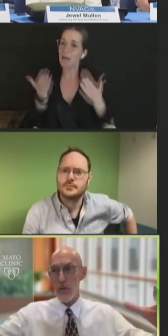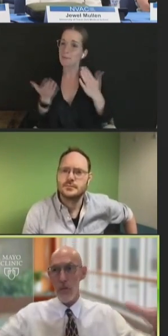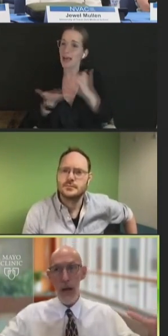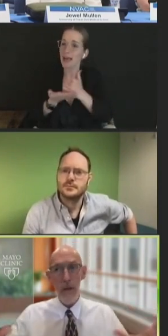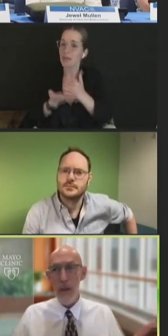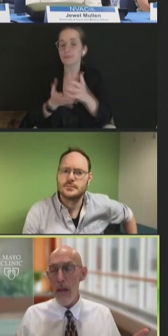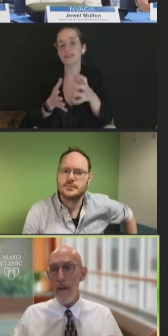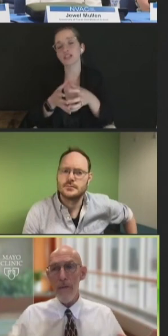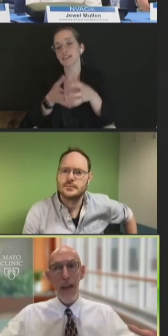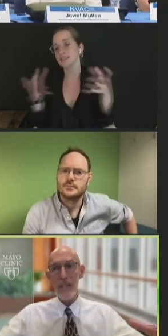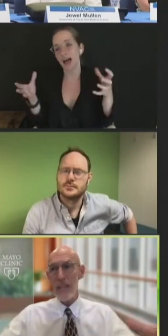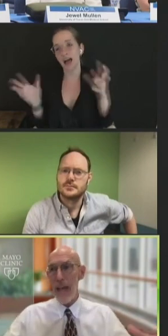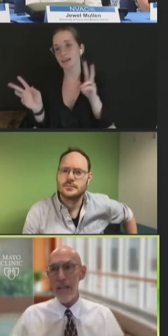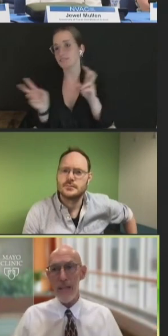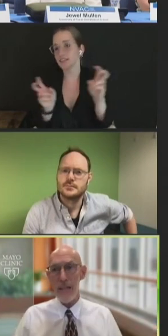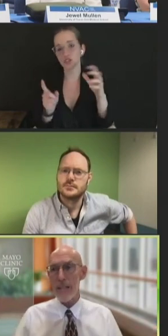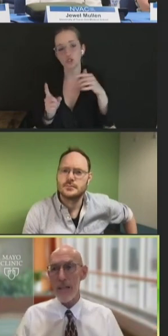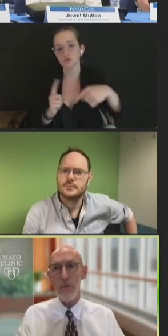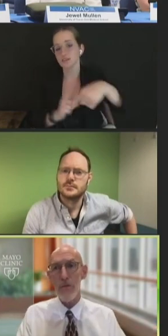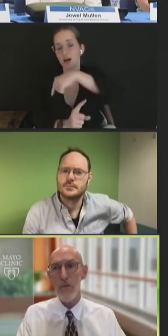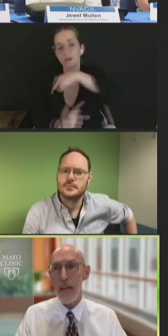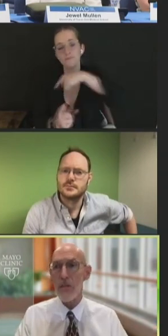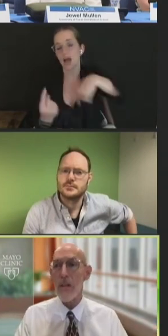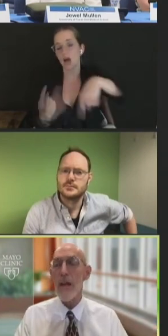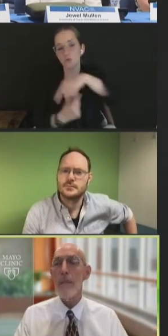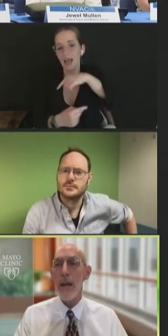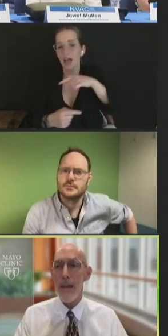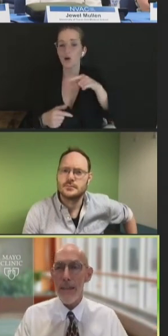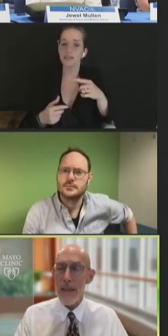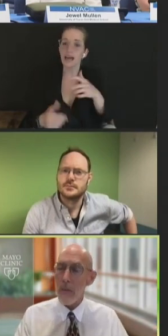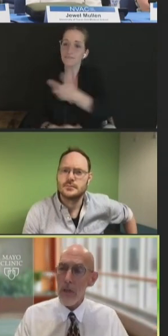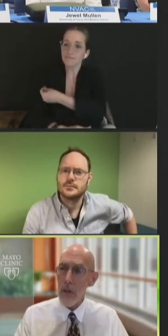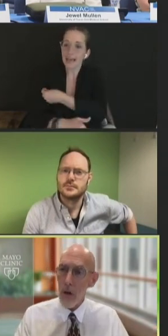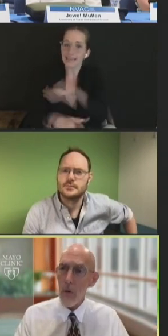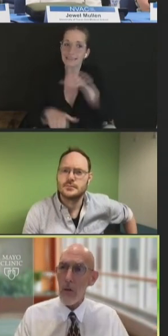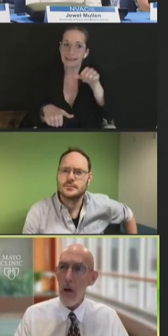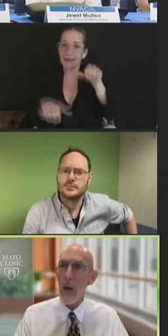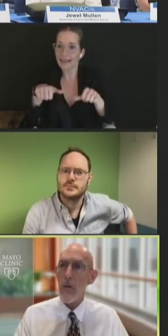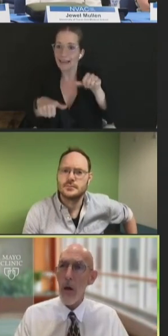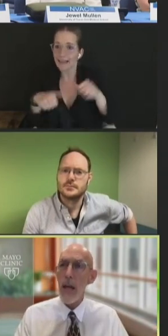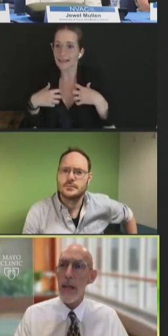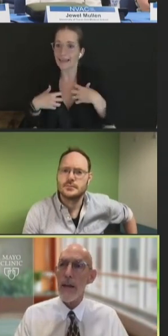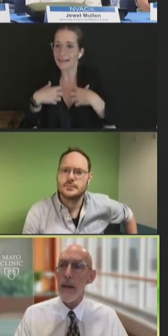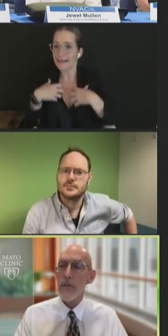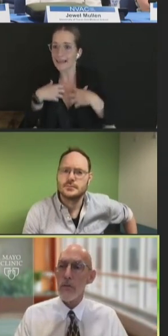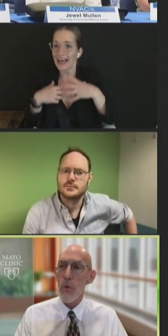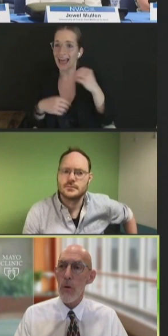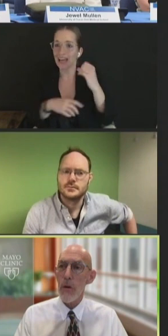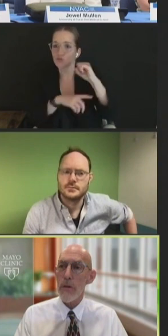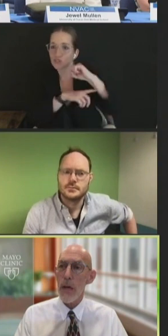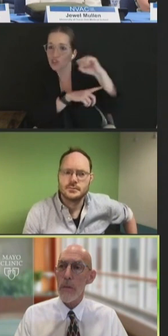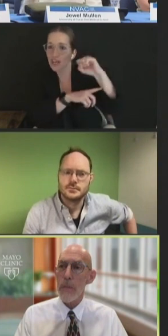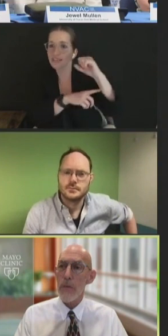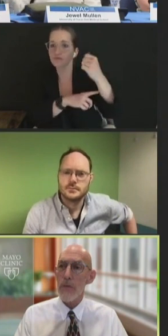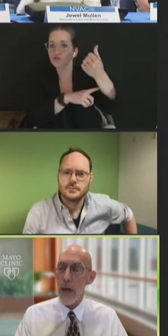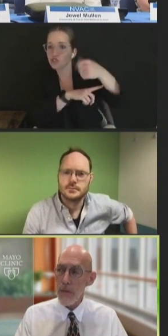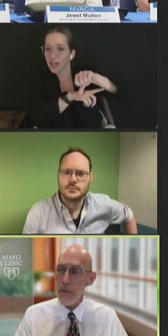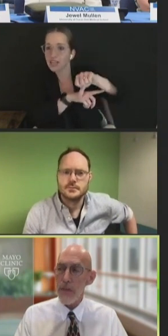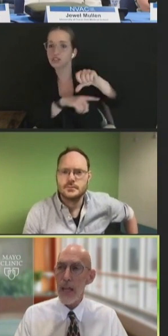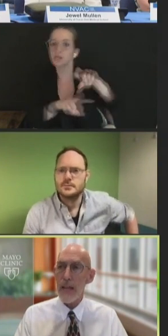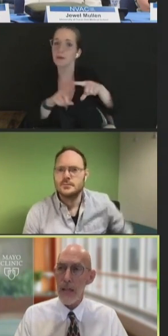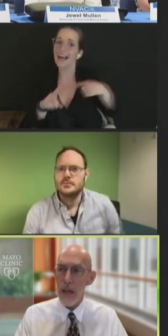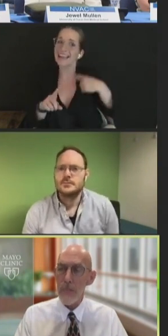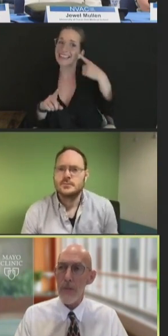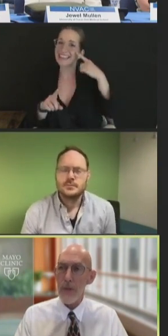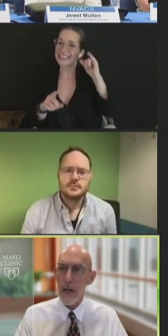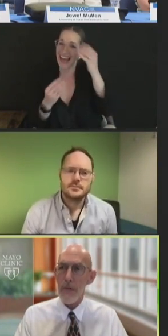issues around vaccine hesitancy and rejection, but I think that would go a long way toward people's